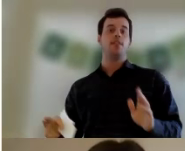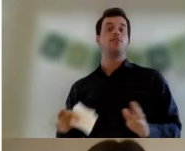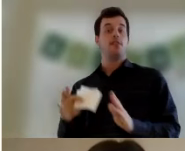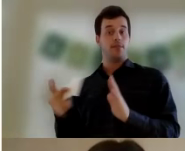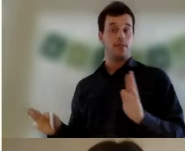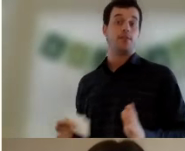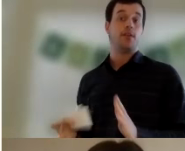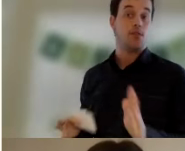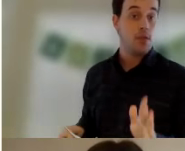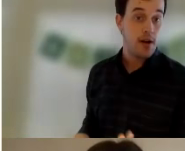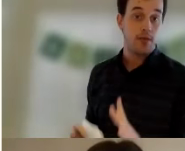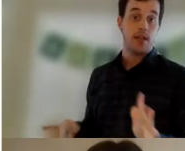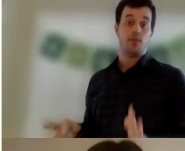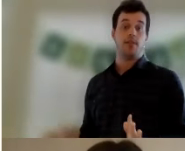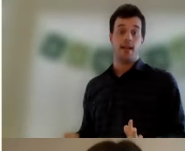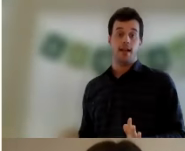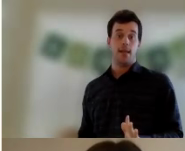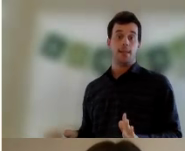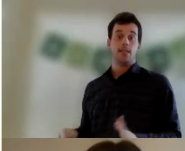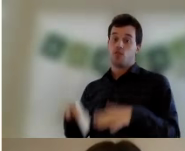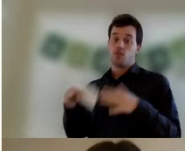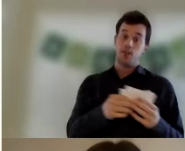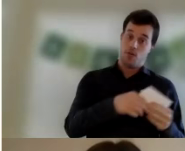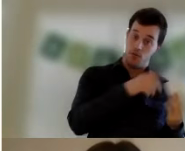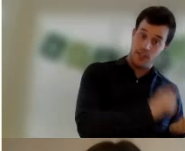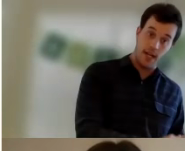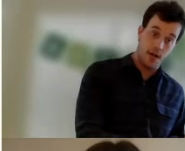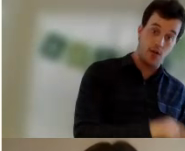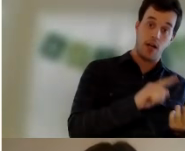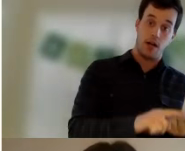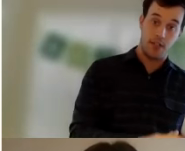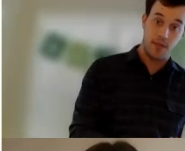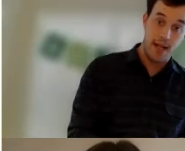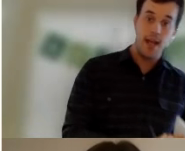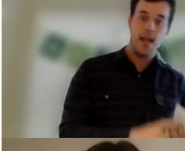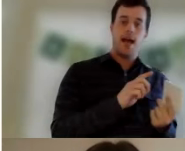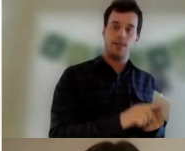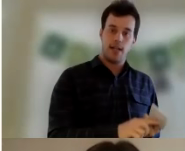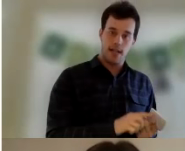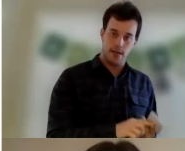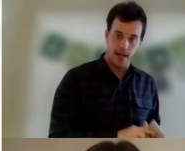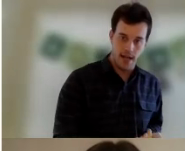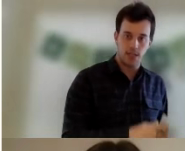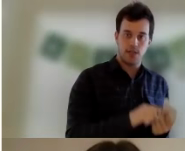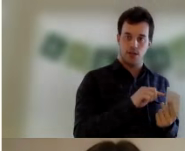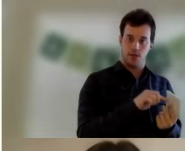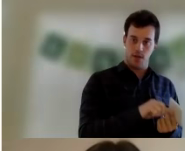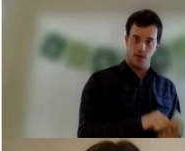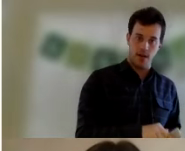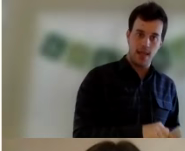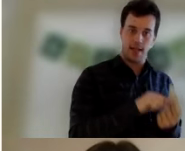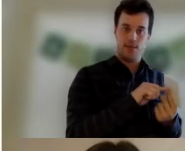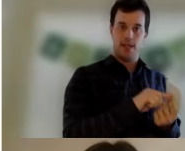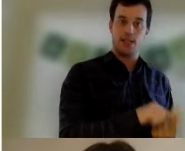And it runs through the American Rescue Plan. You can write to your local senator or congressman outlining internet needs in